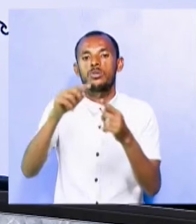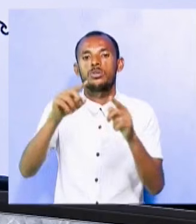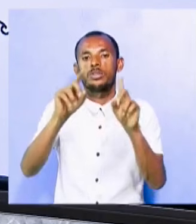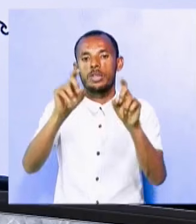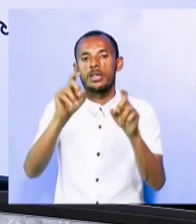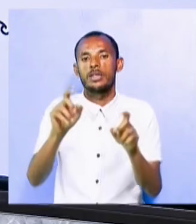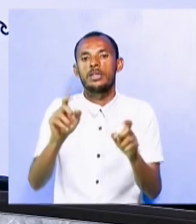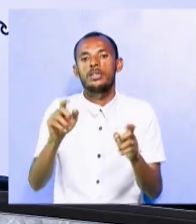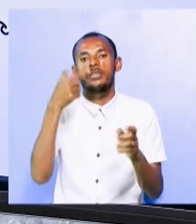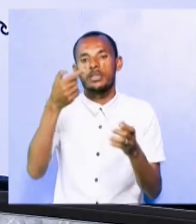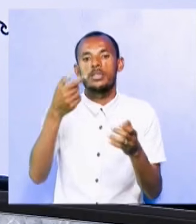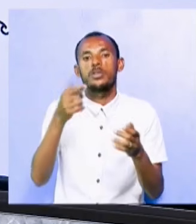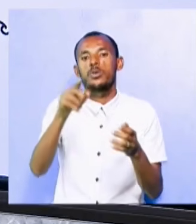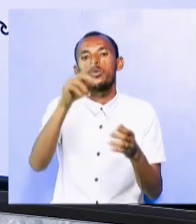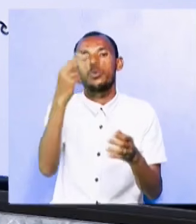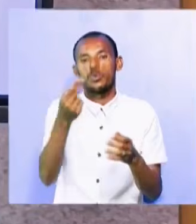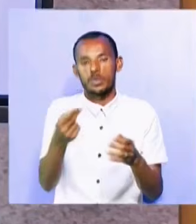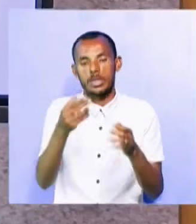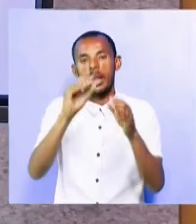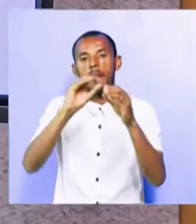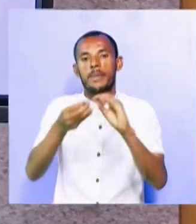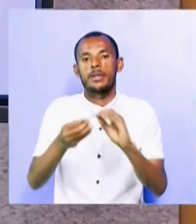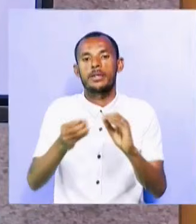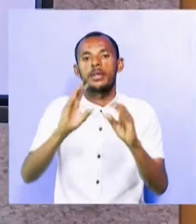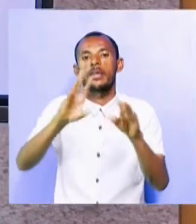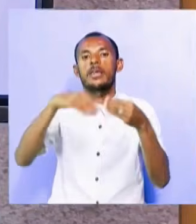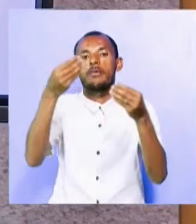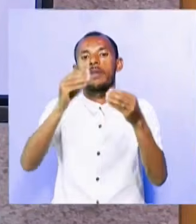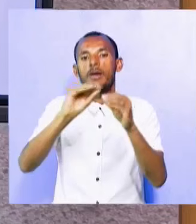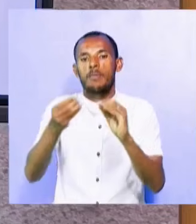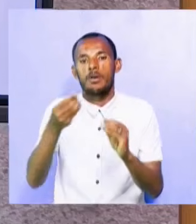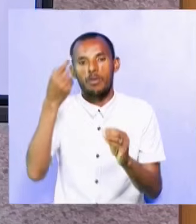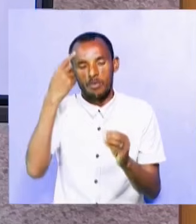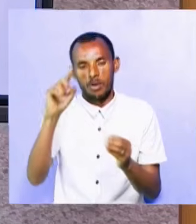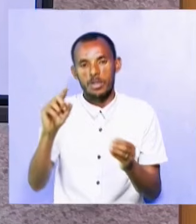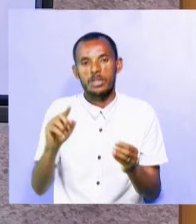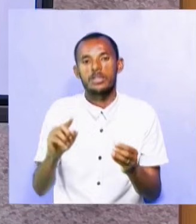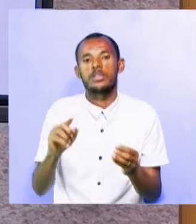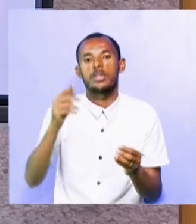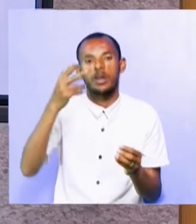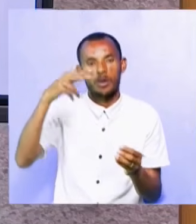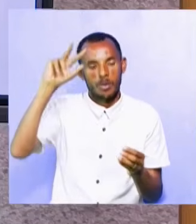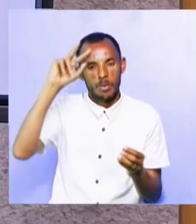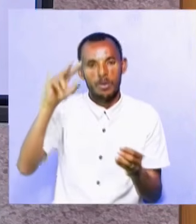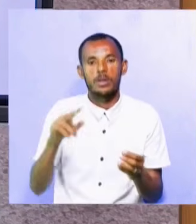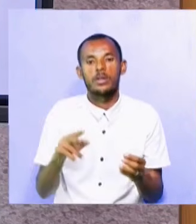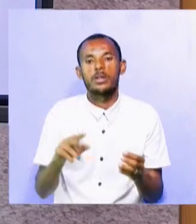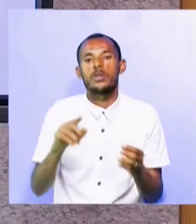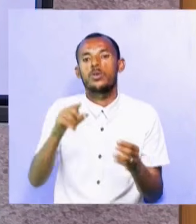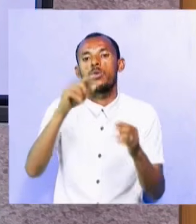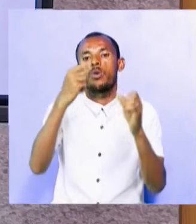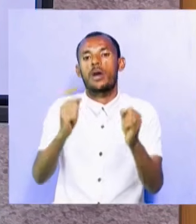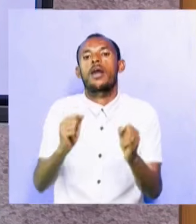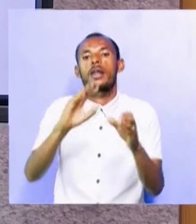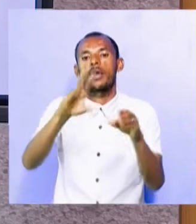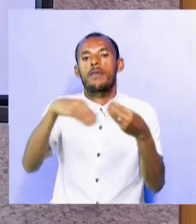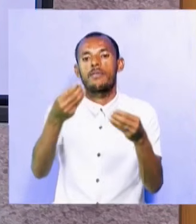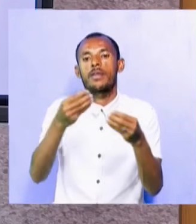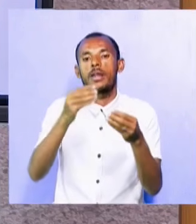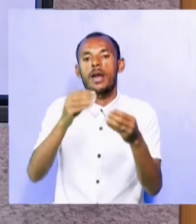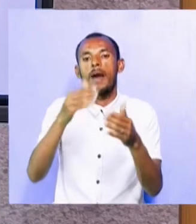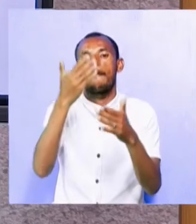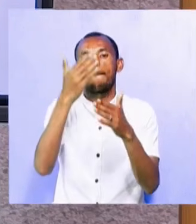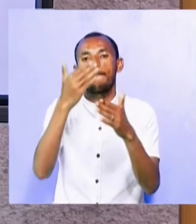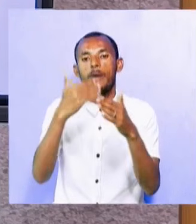you can take a certain number, okay, give number for the original cube, okay, you can give a certain